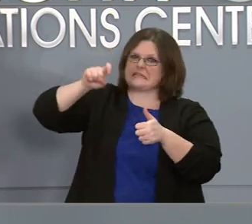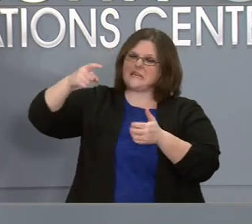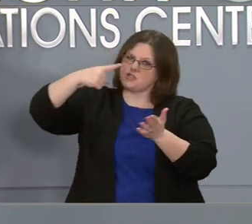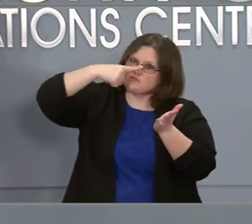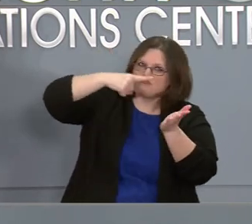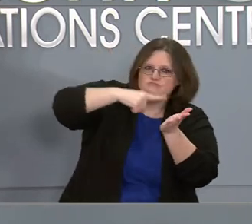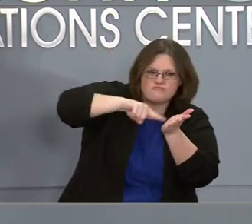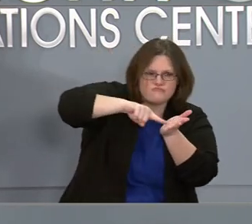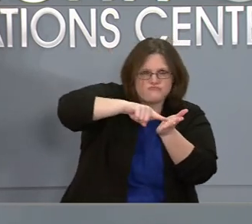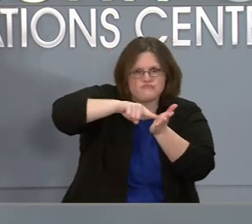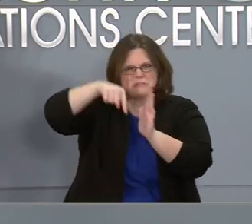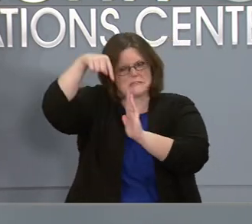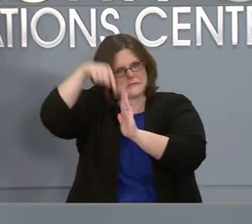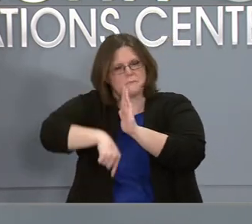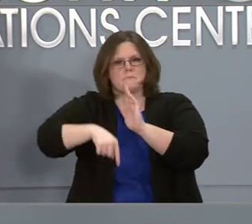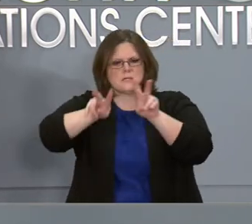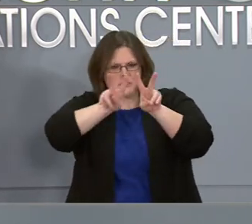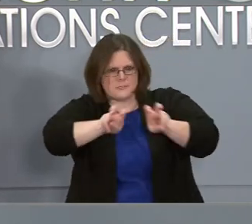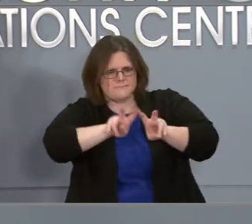I expect to happen.